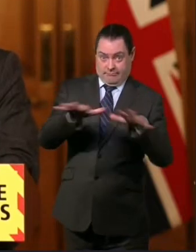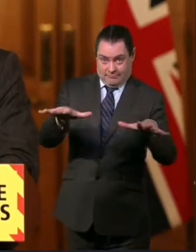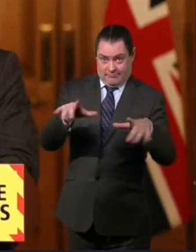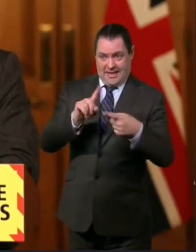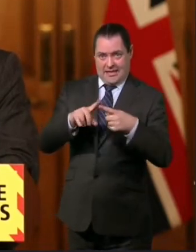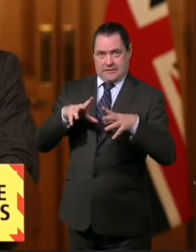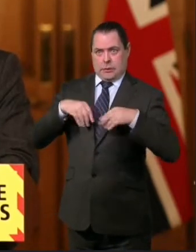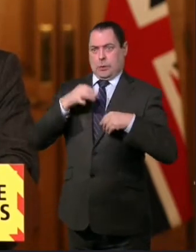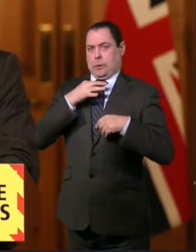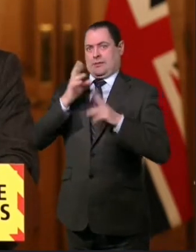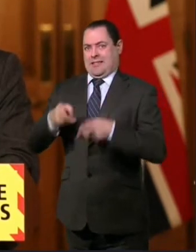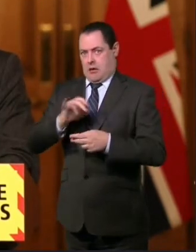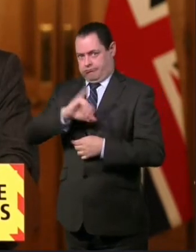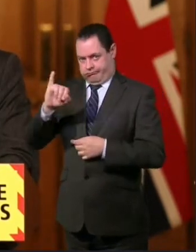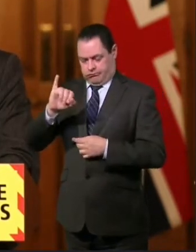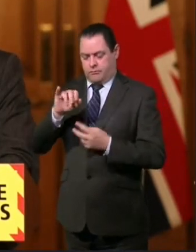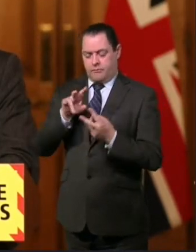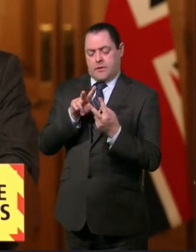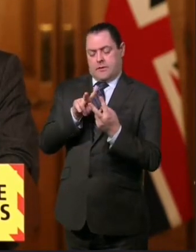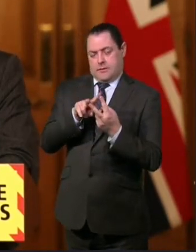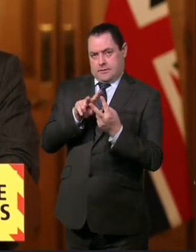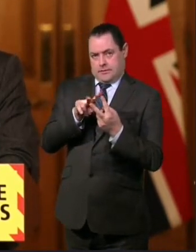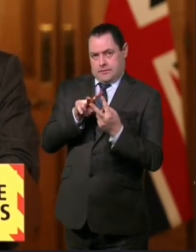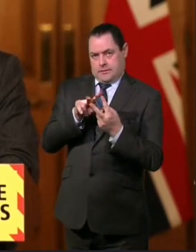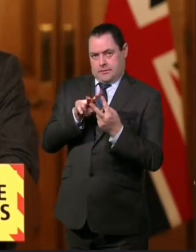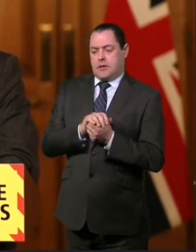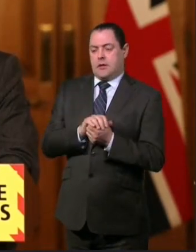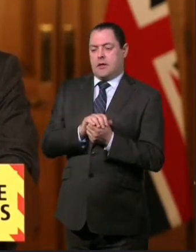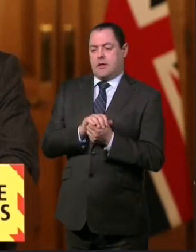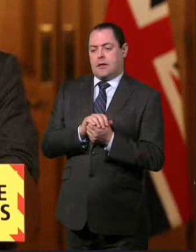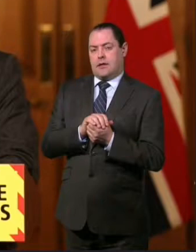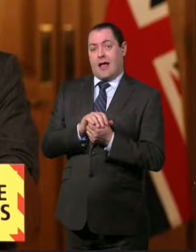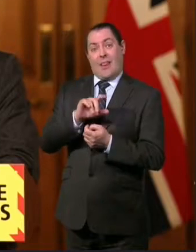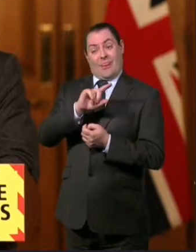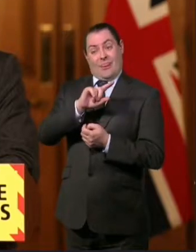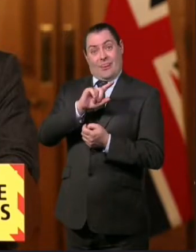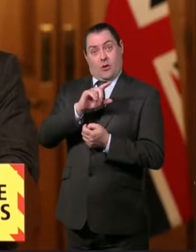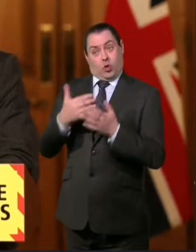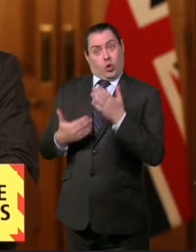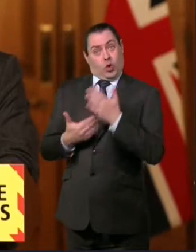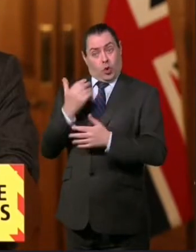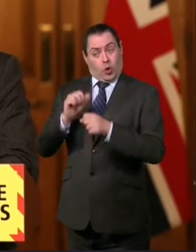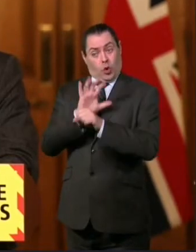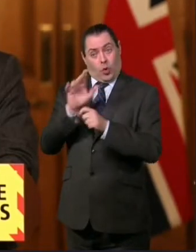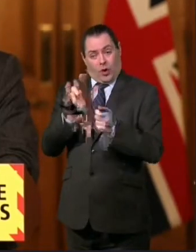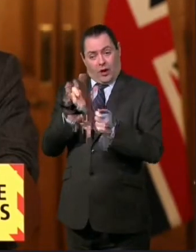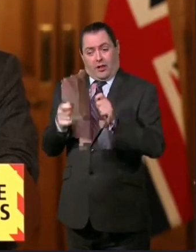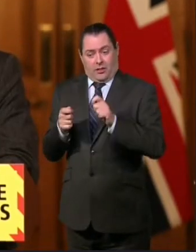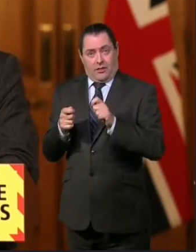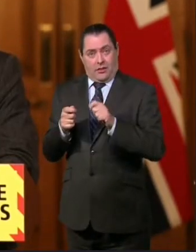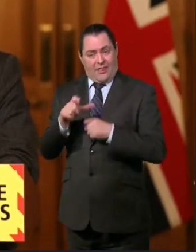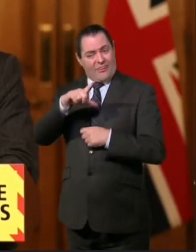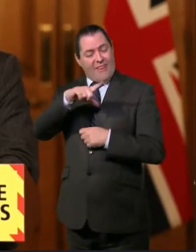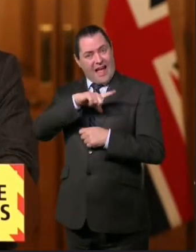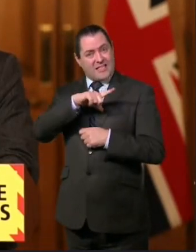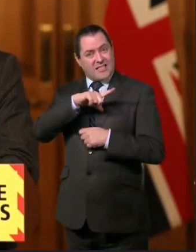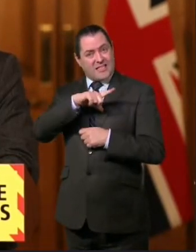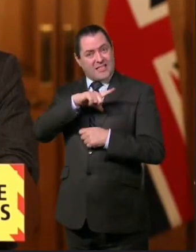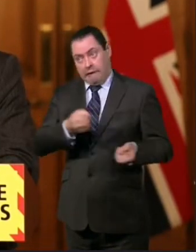largely the impact of this new variant that means the NHS is under such intense pressure. With another